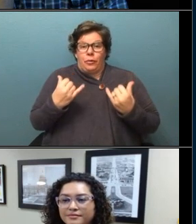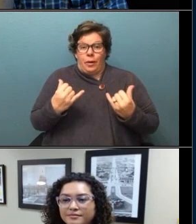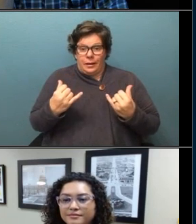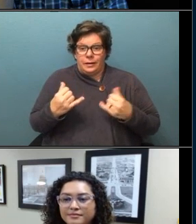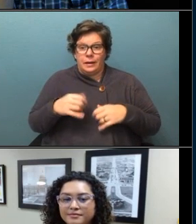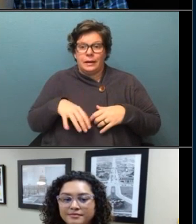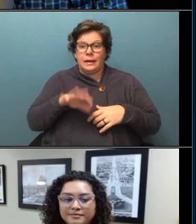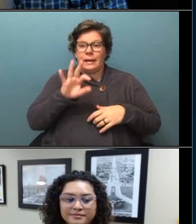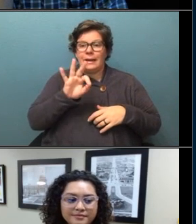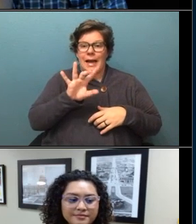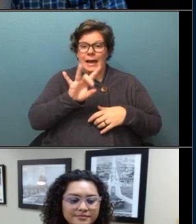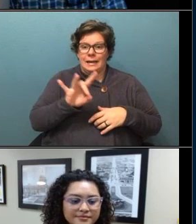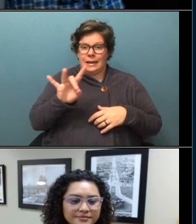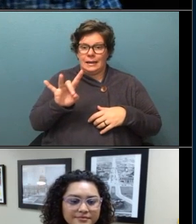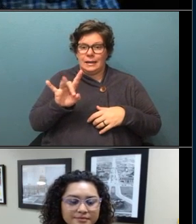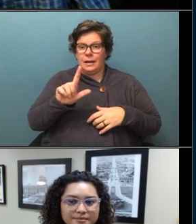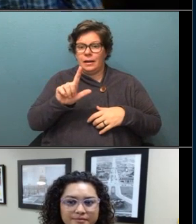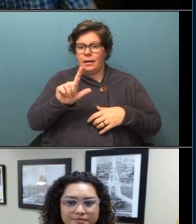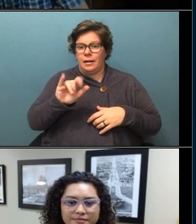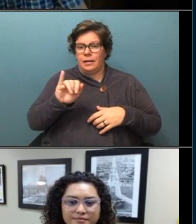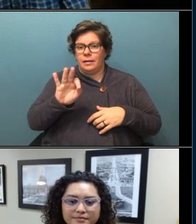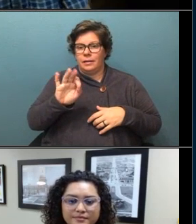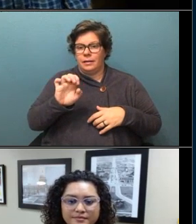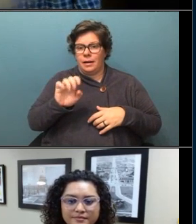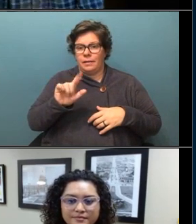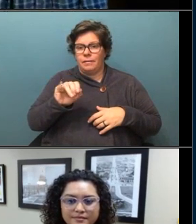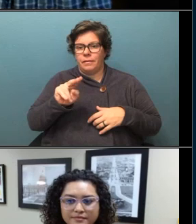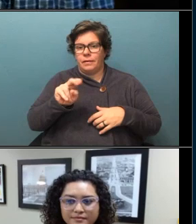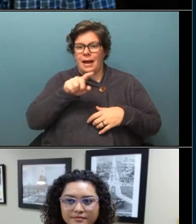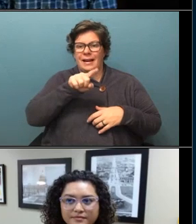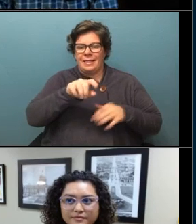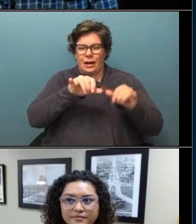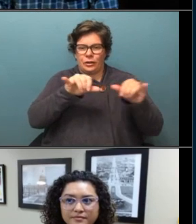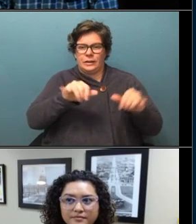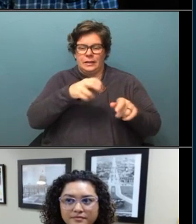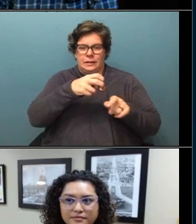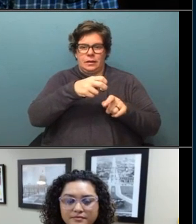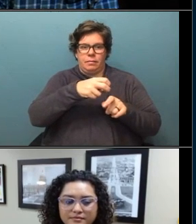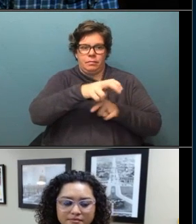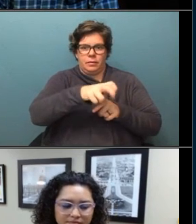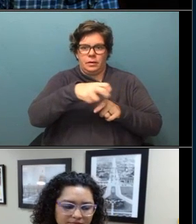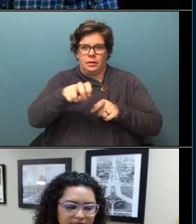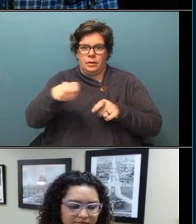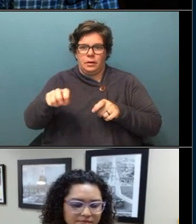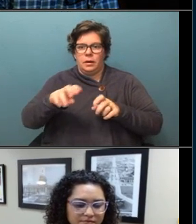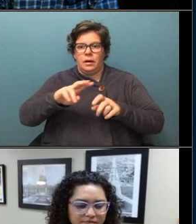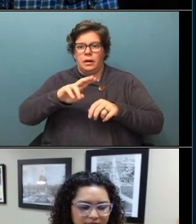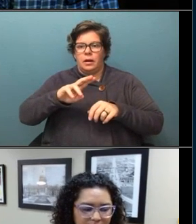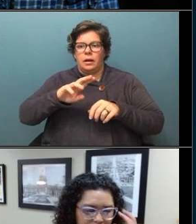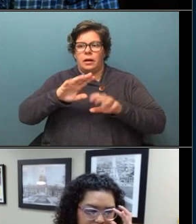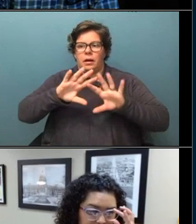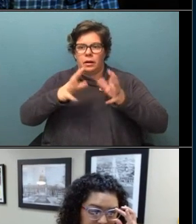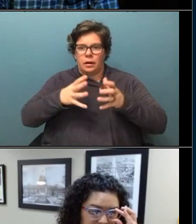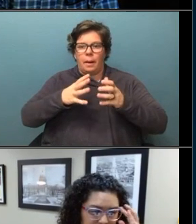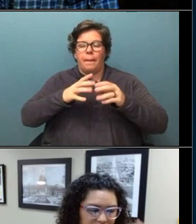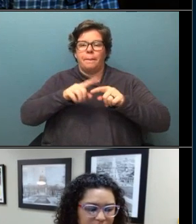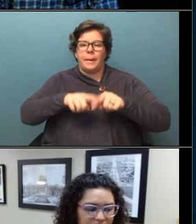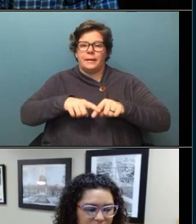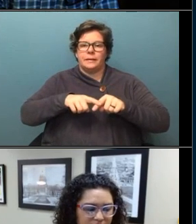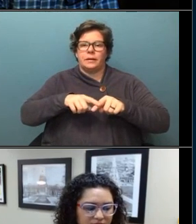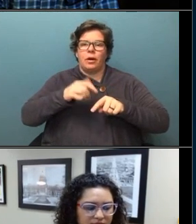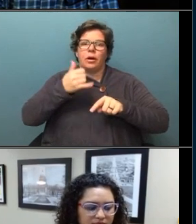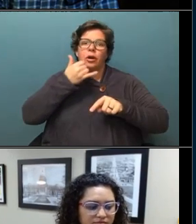the 988 Lifeline, they route calls based on, the national system routes calls based